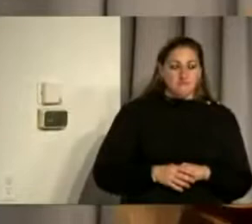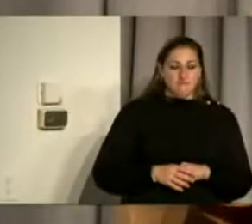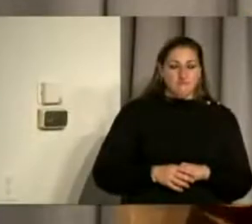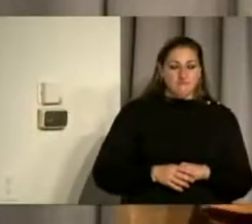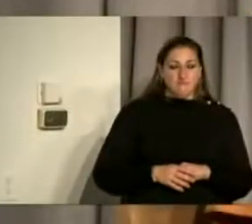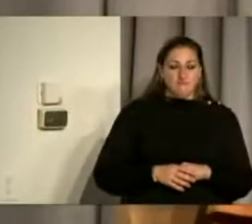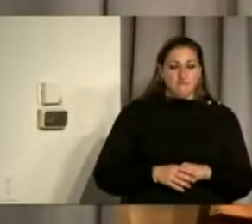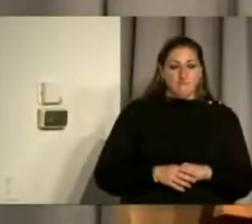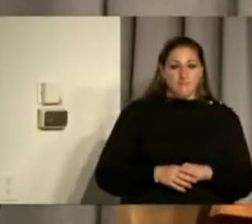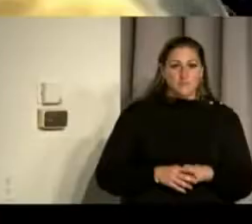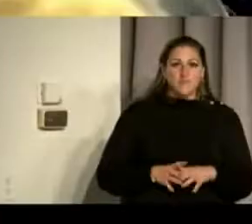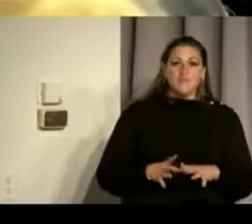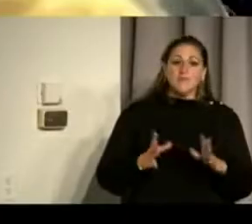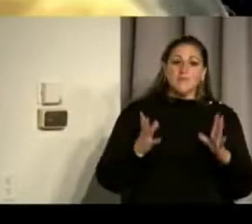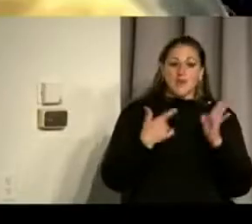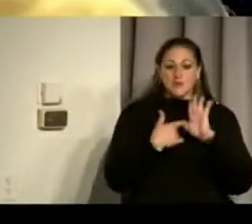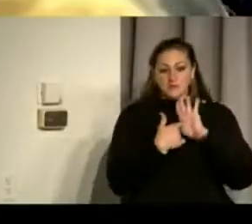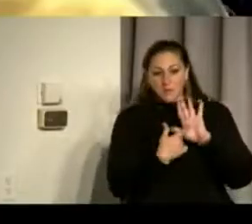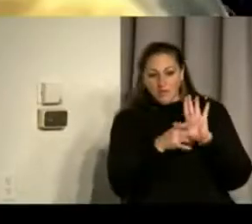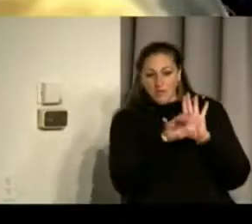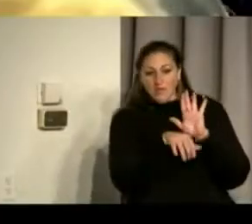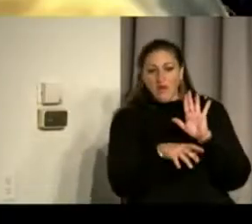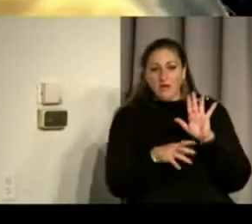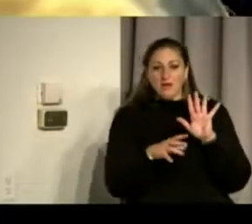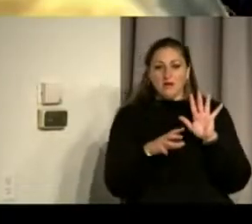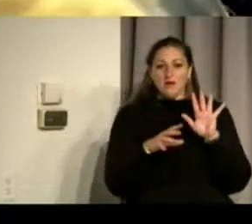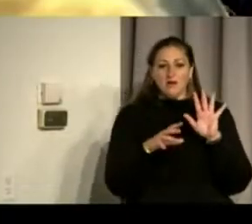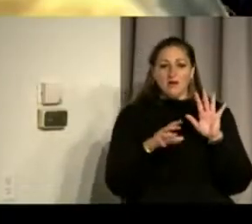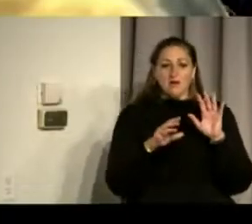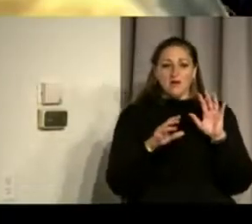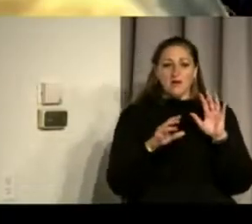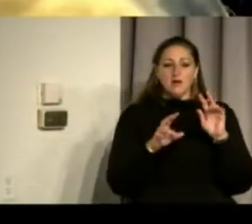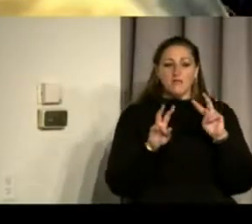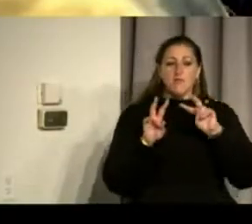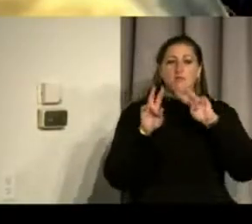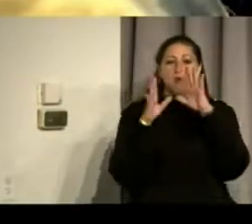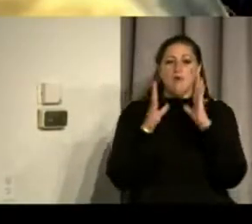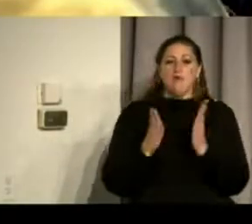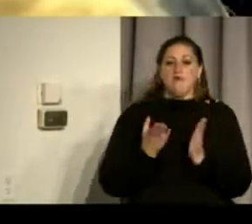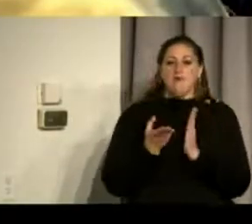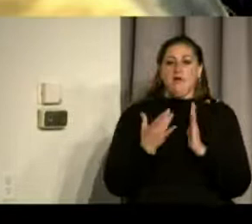So at the monument there, when this was happening,